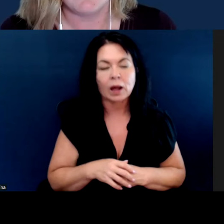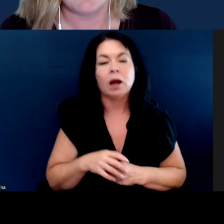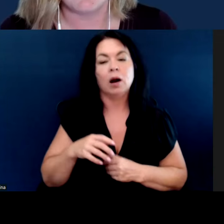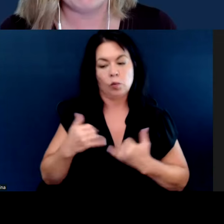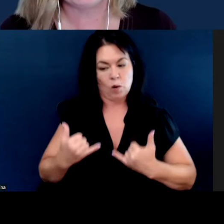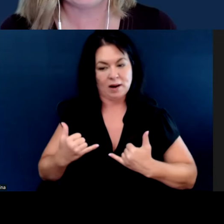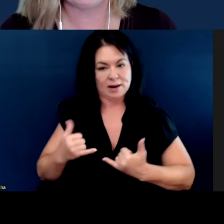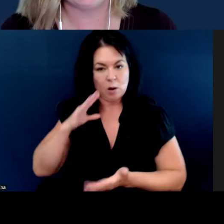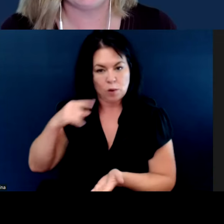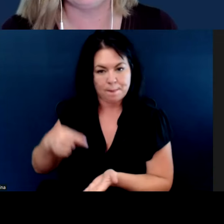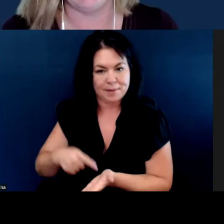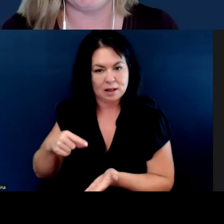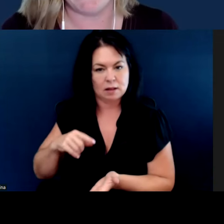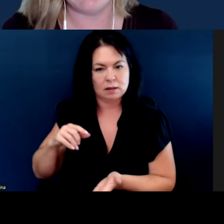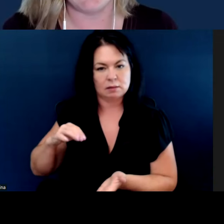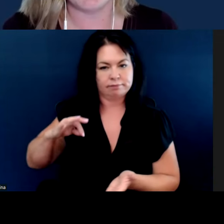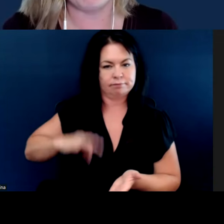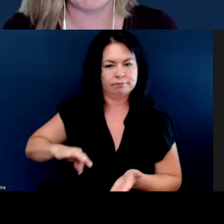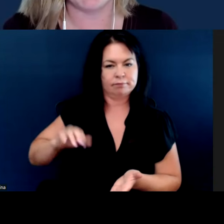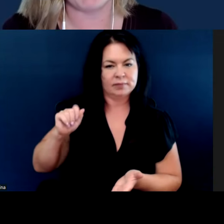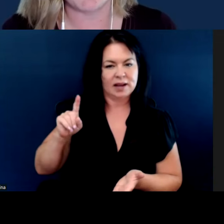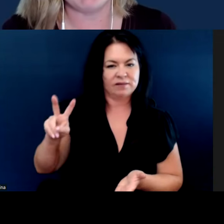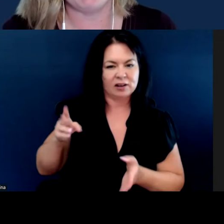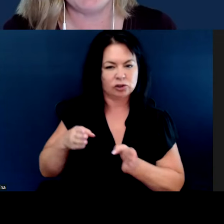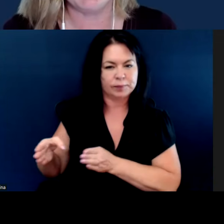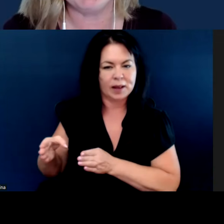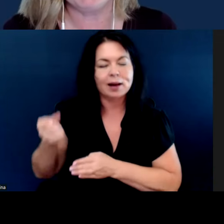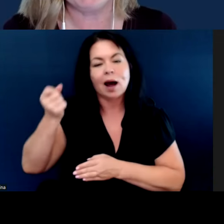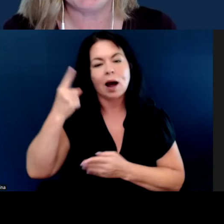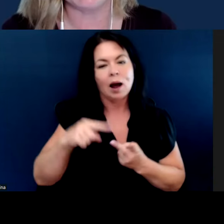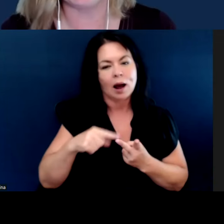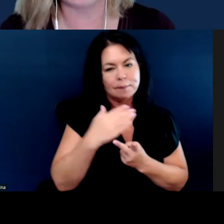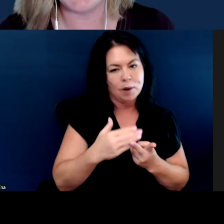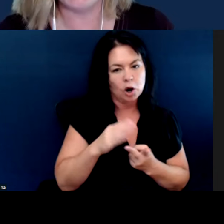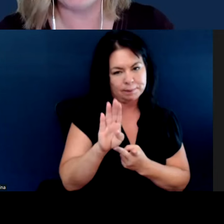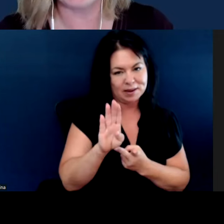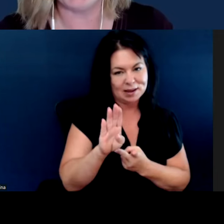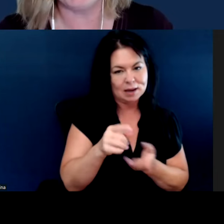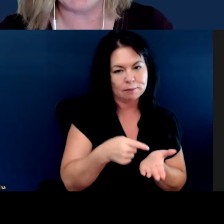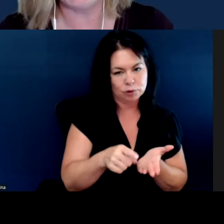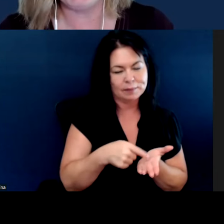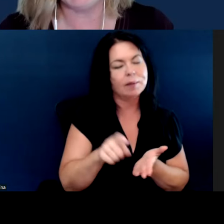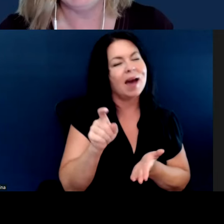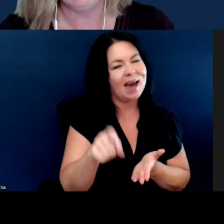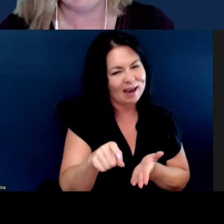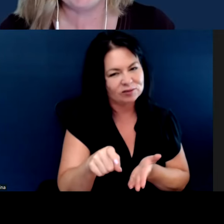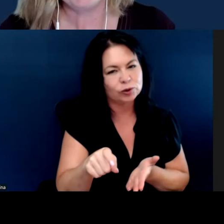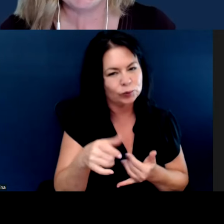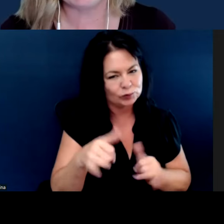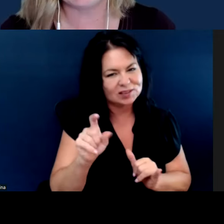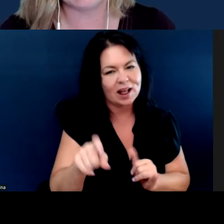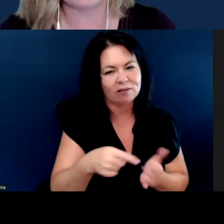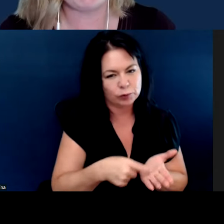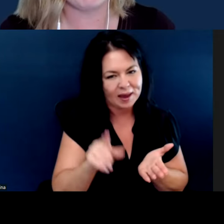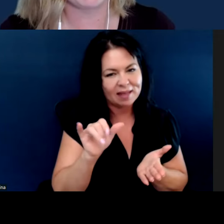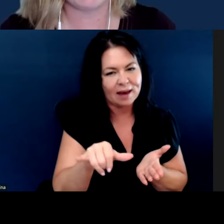now, you're still going to, again, have to pay that Medicare Part B premium because you're signed up for now A and B. And